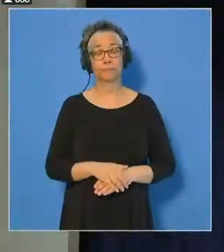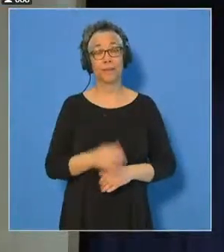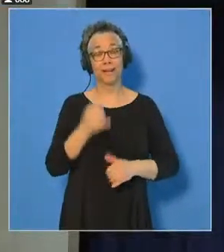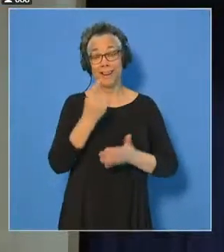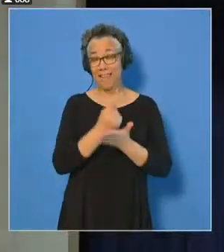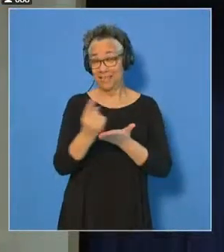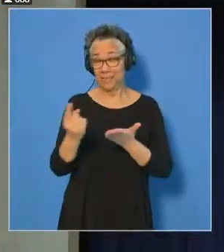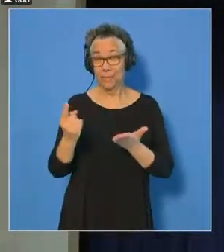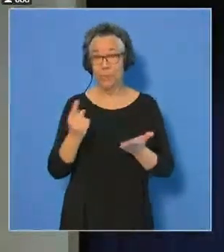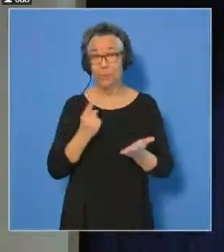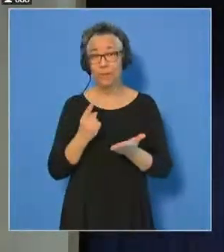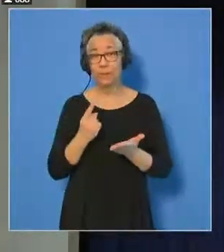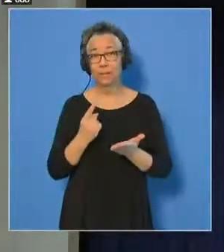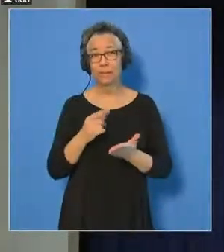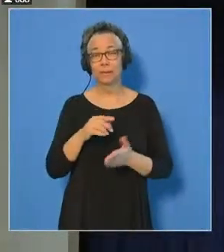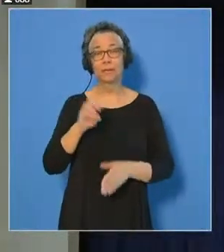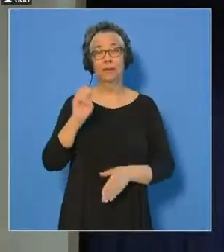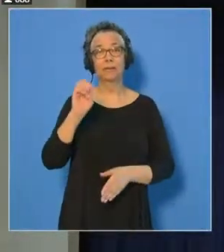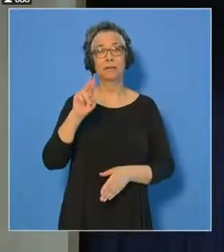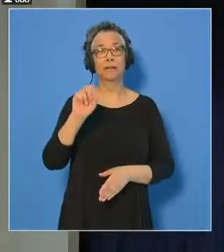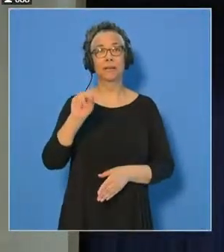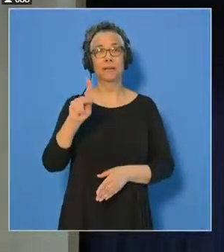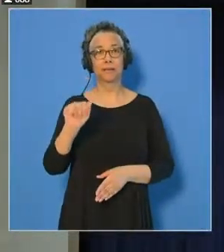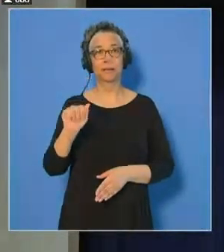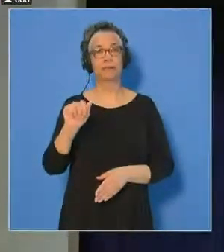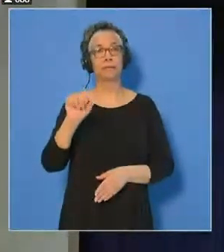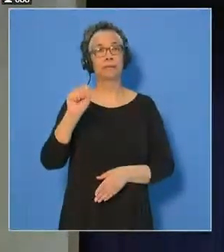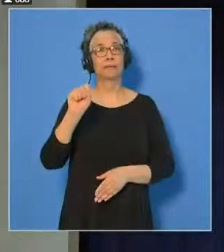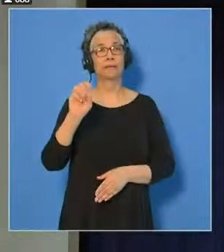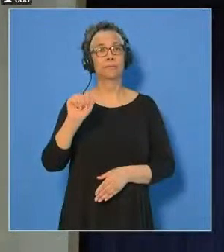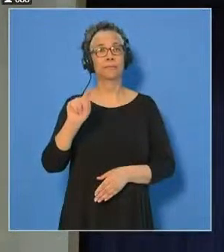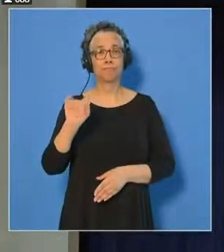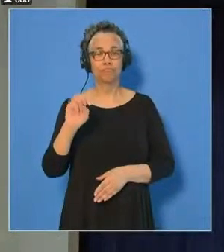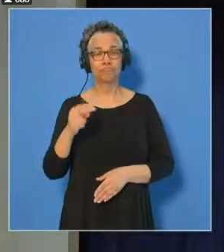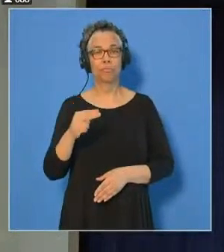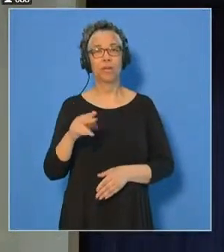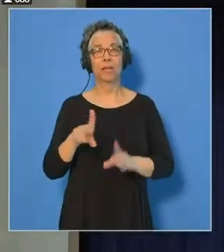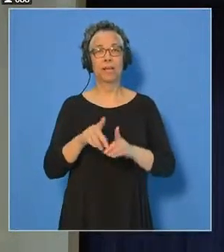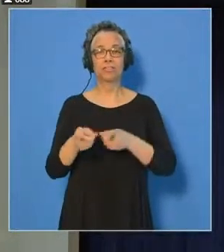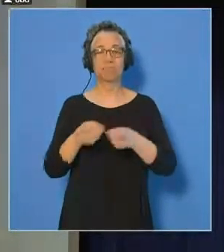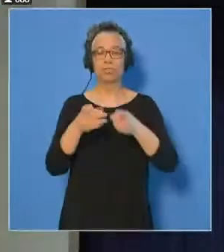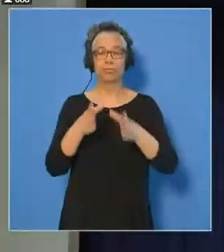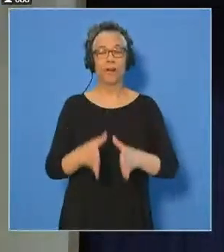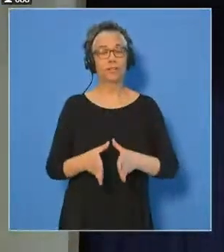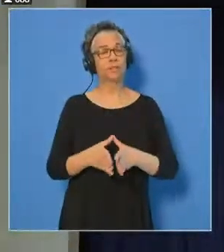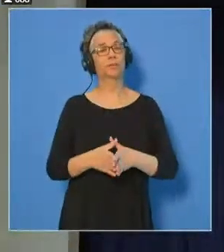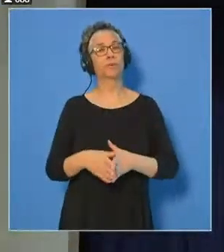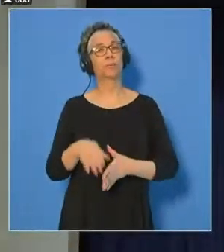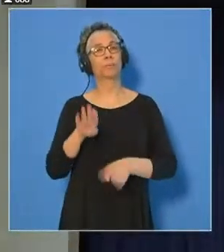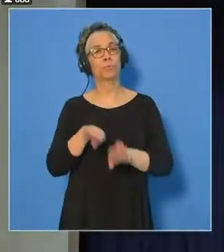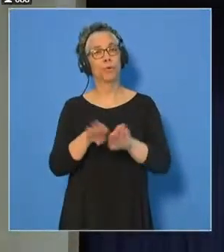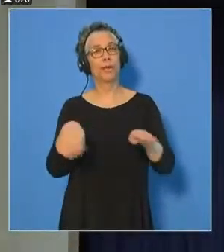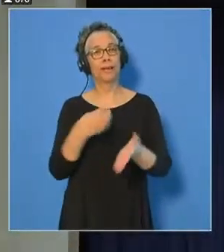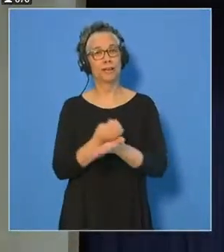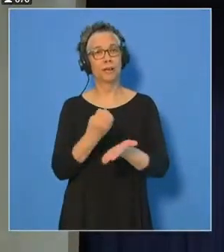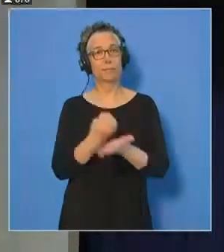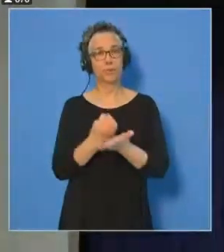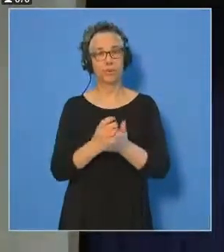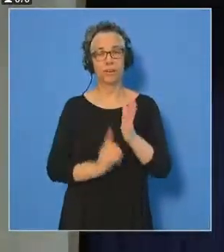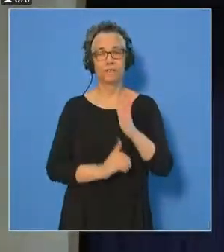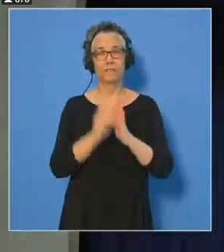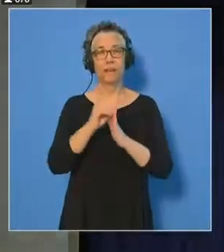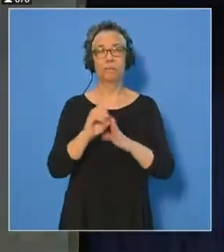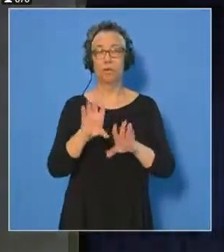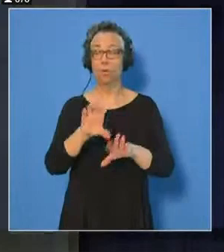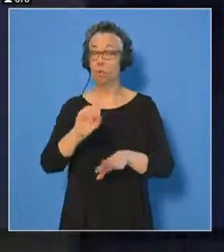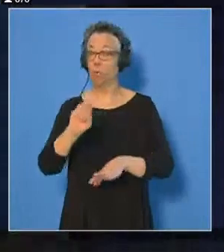Last week, Erika Smith, the Executive Director of the Bermuda Economic Development Corporation, was here giving details of what the organization